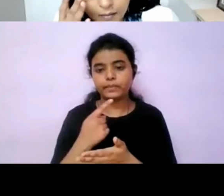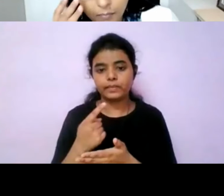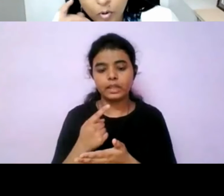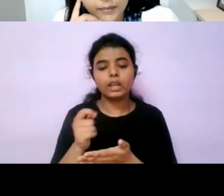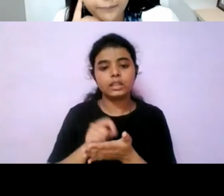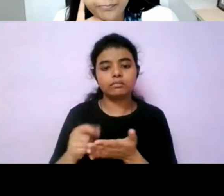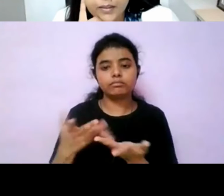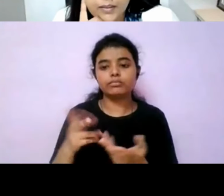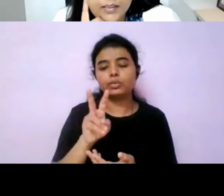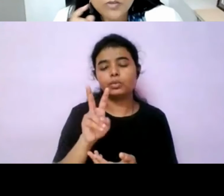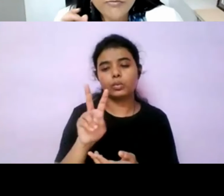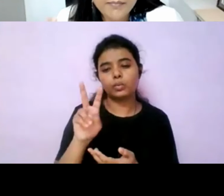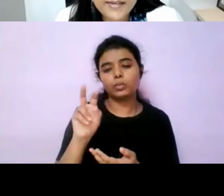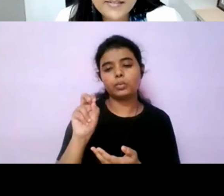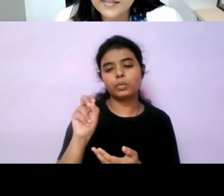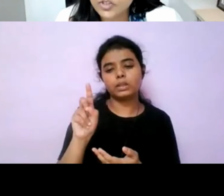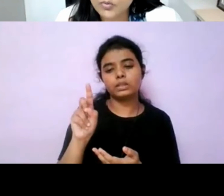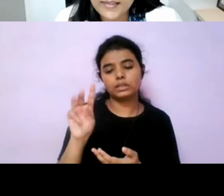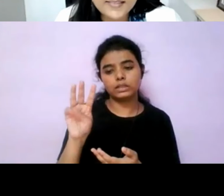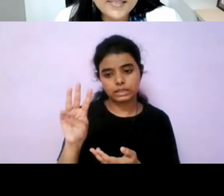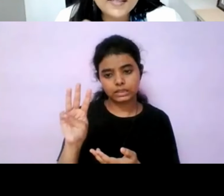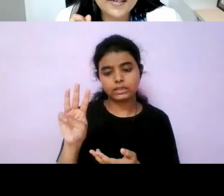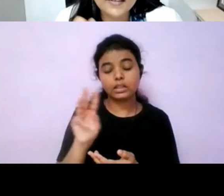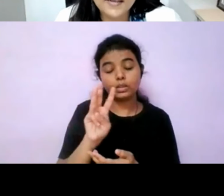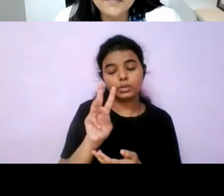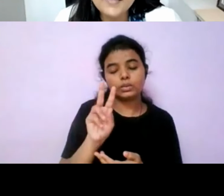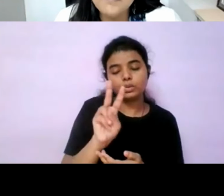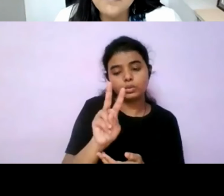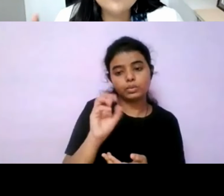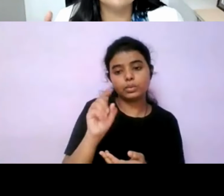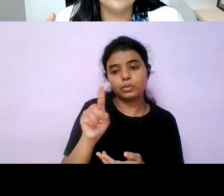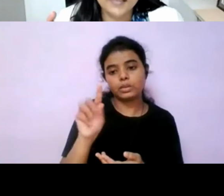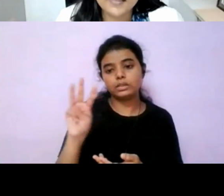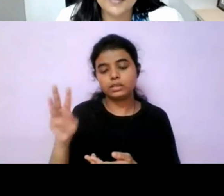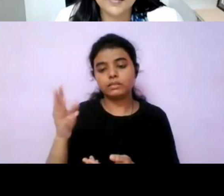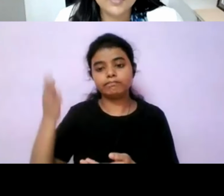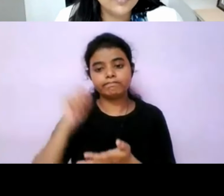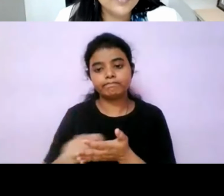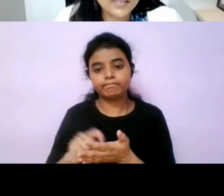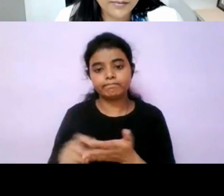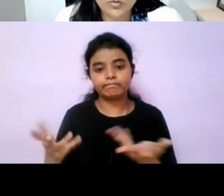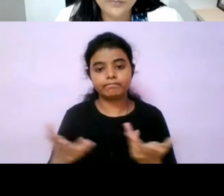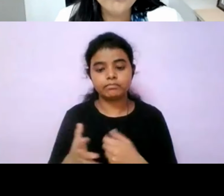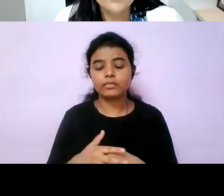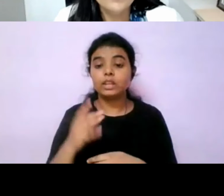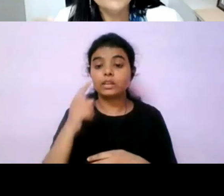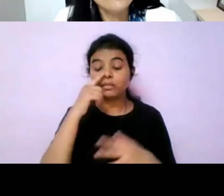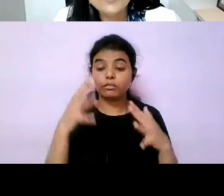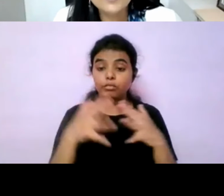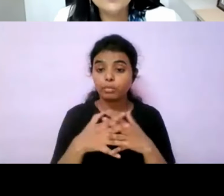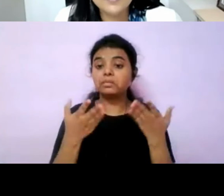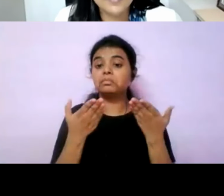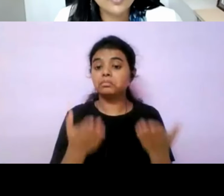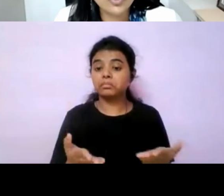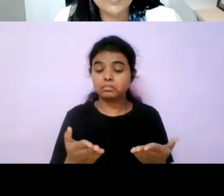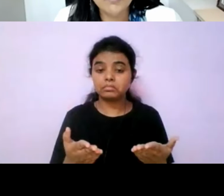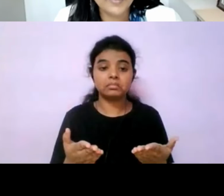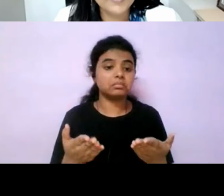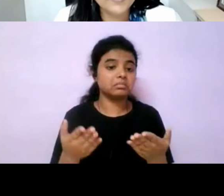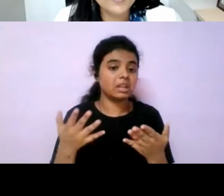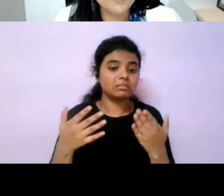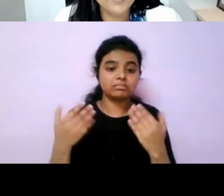2013 book. So women's sexuality is condemned in many societies and cultures, as we know. And traditional